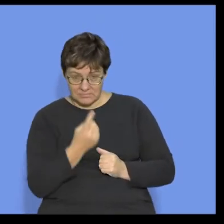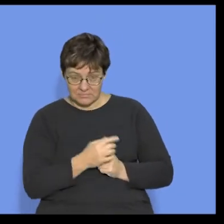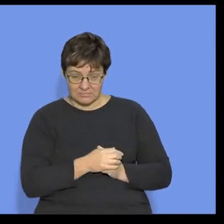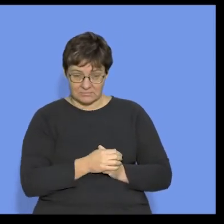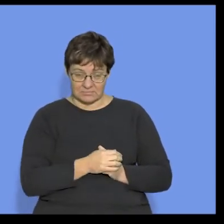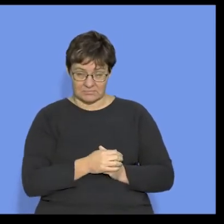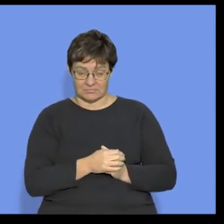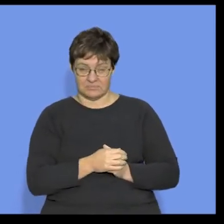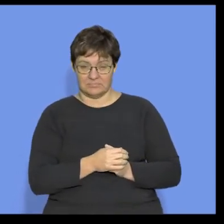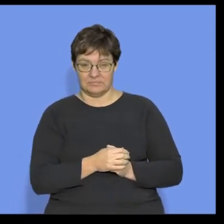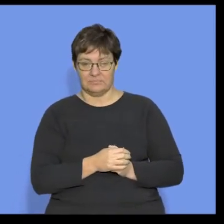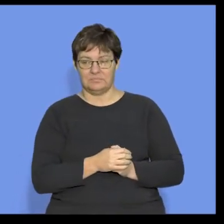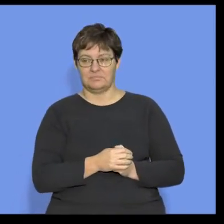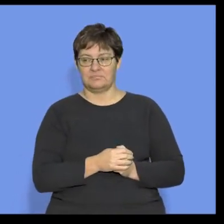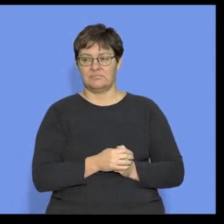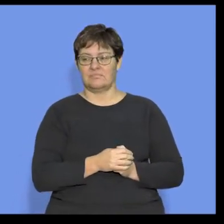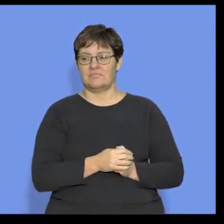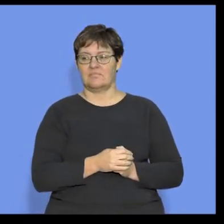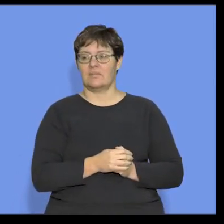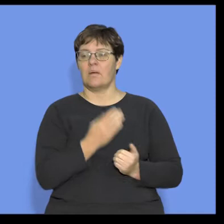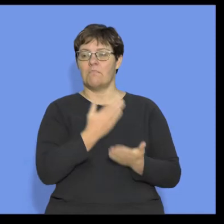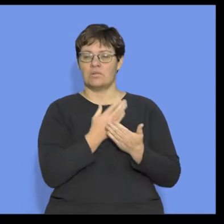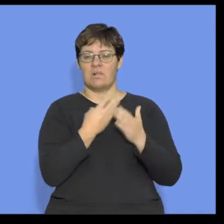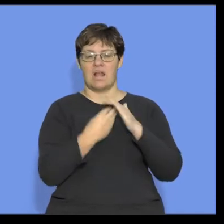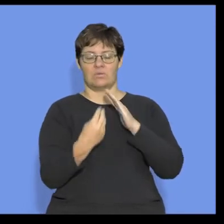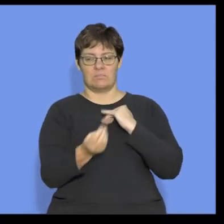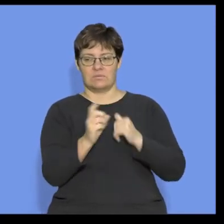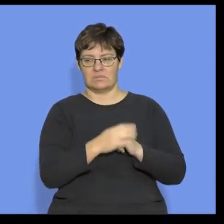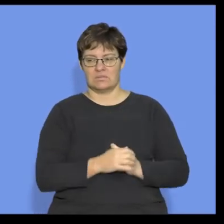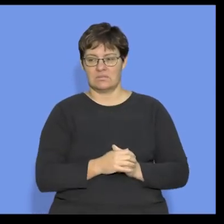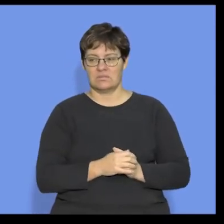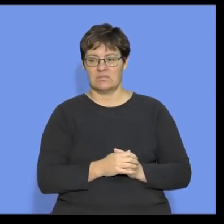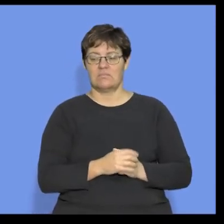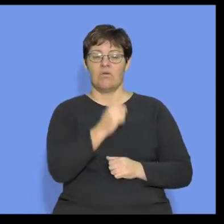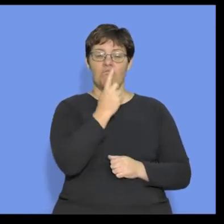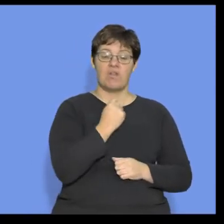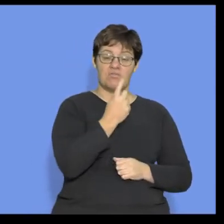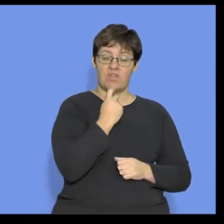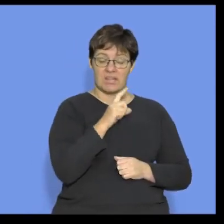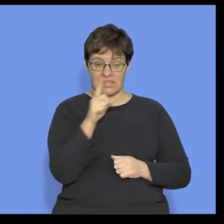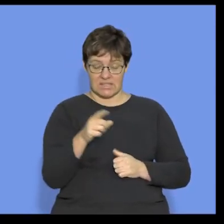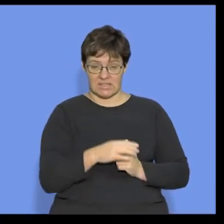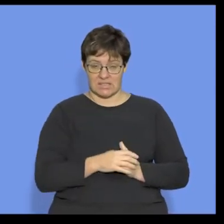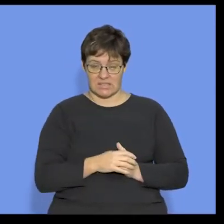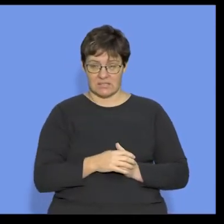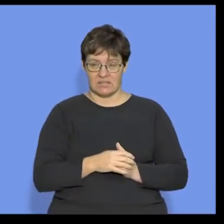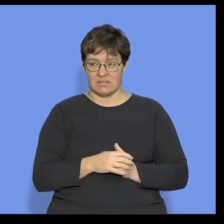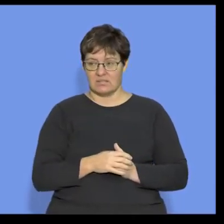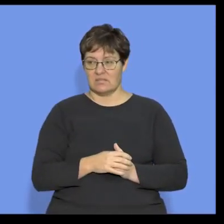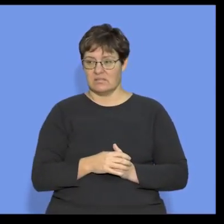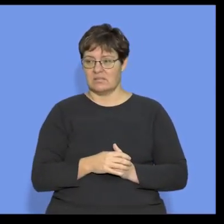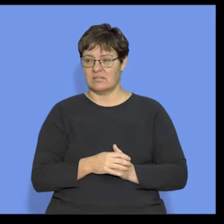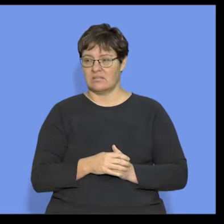we all together? Okay. So let's look at the possible outcomes. Red, red, we'll